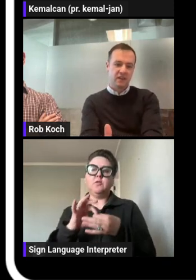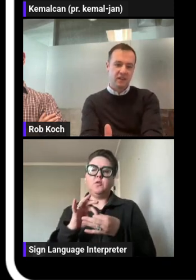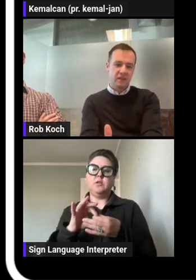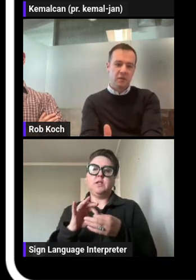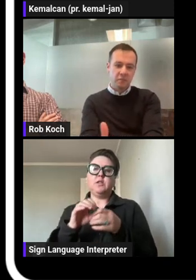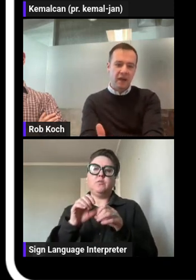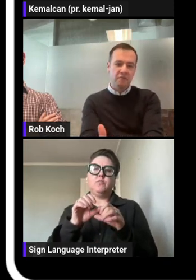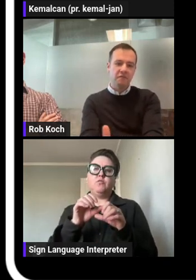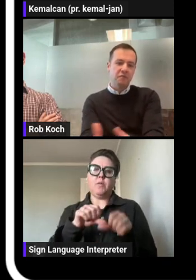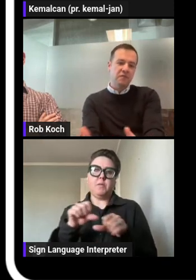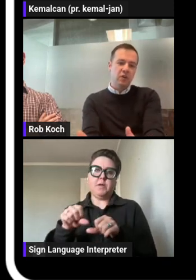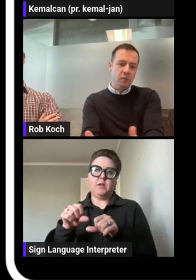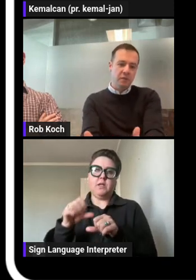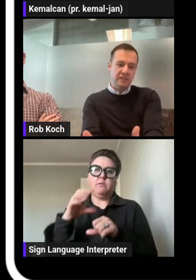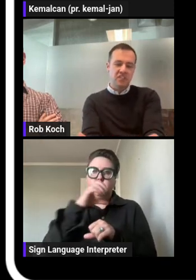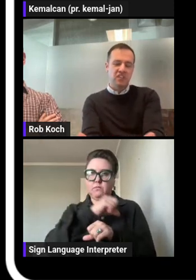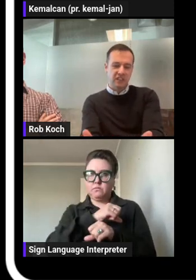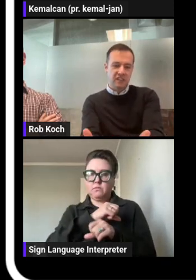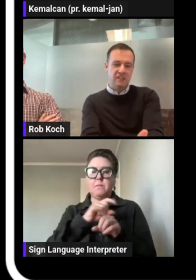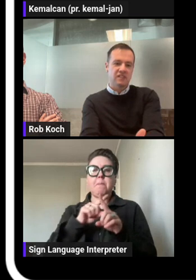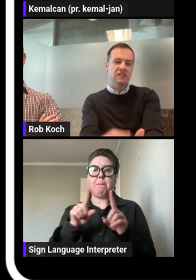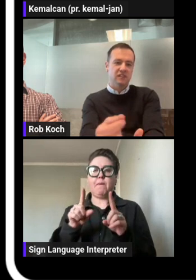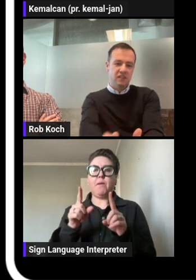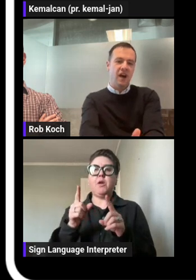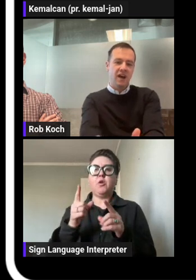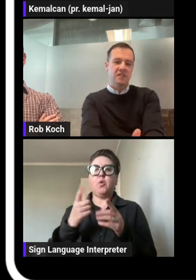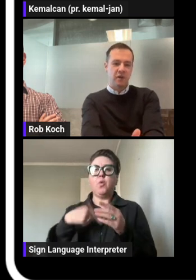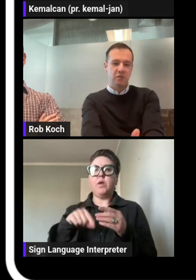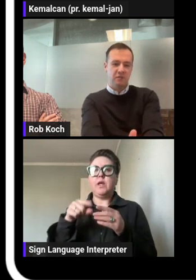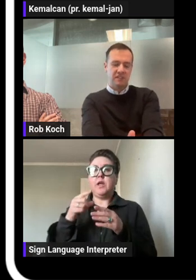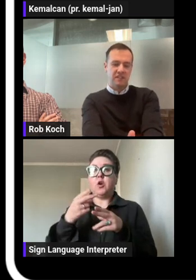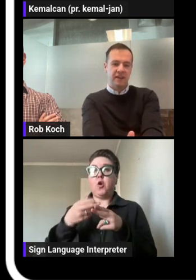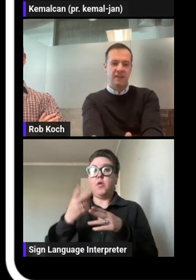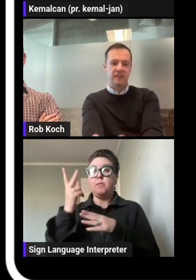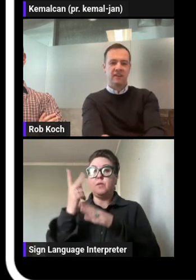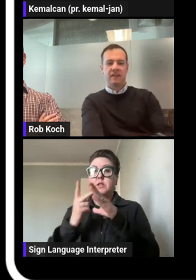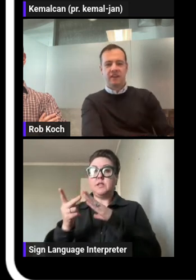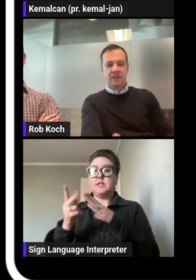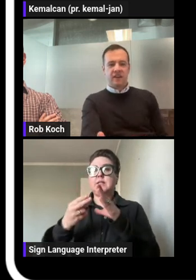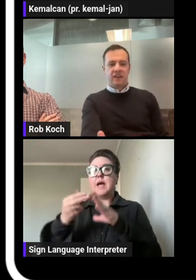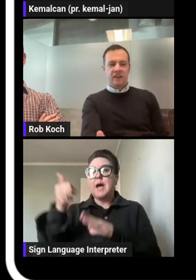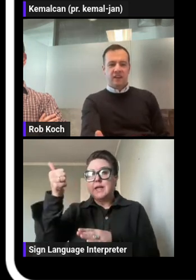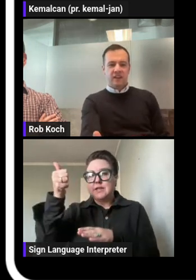probability. But what we call prediction is the highest probability, right?